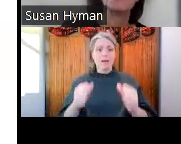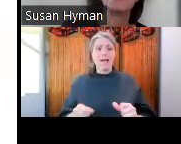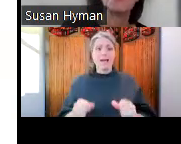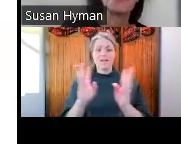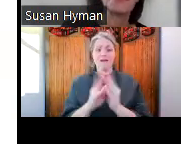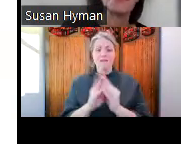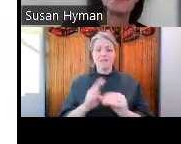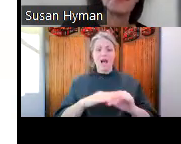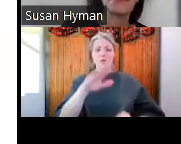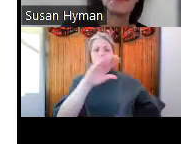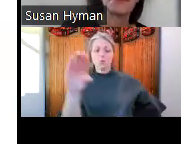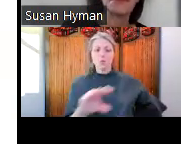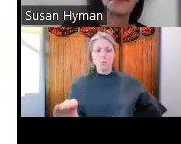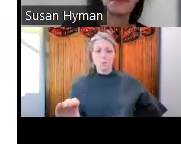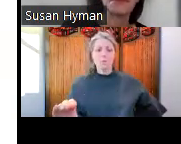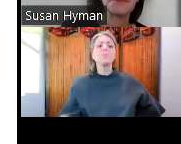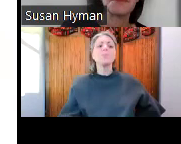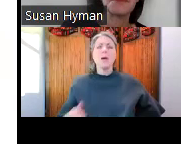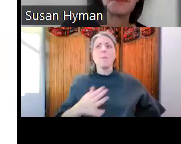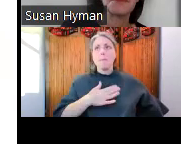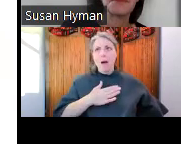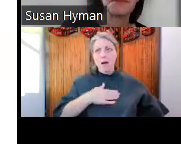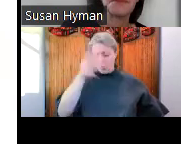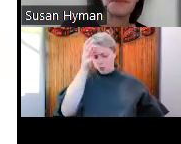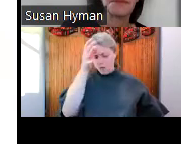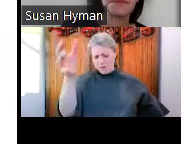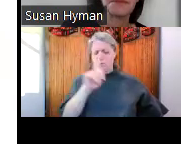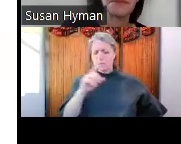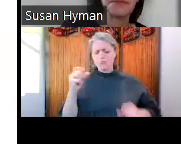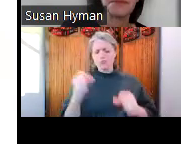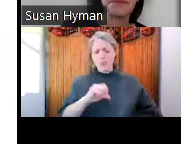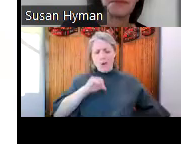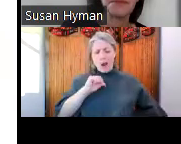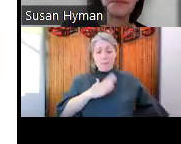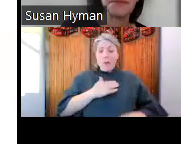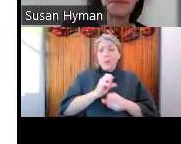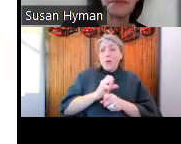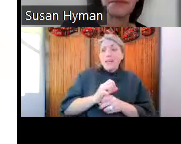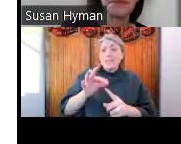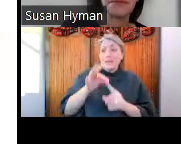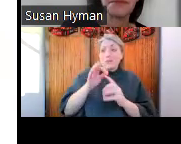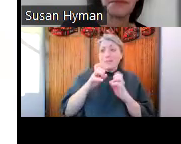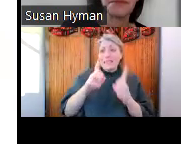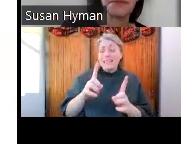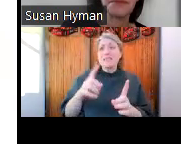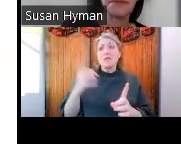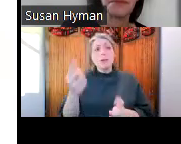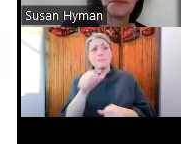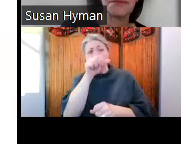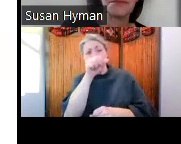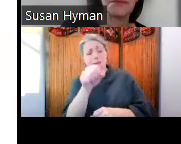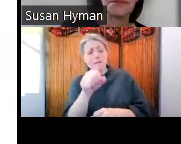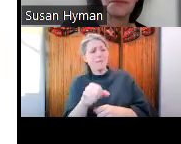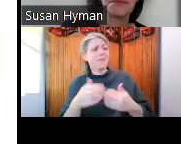over Zoom. My grandfather was always so proud of my work in the special education field, and we loved being able